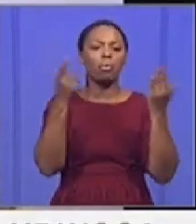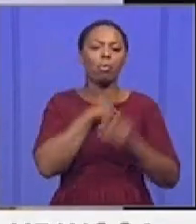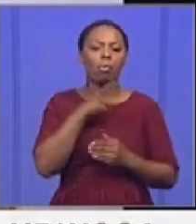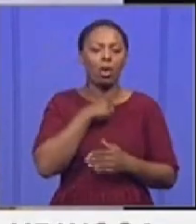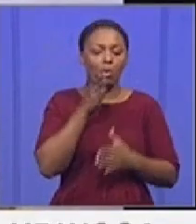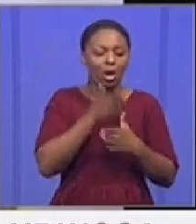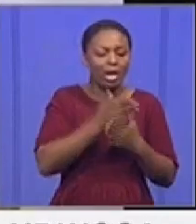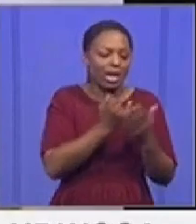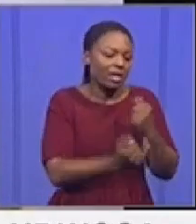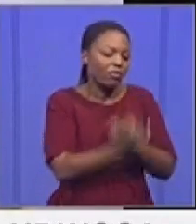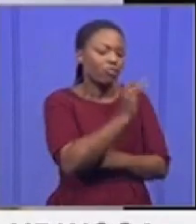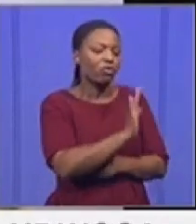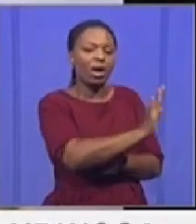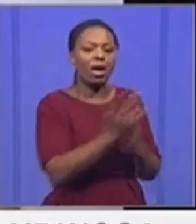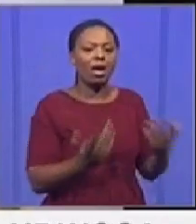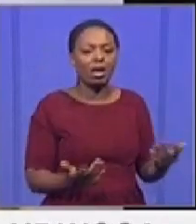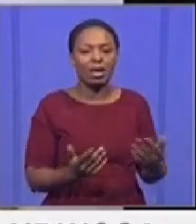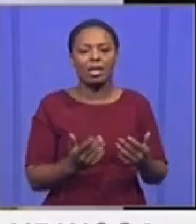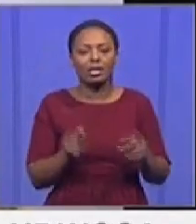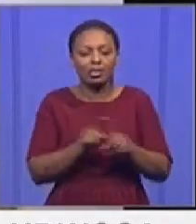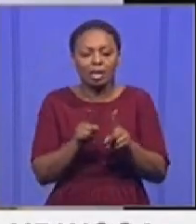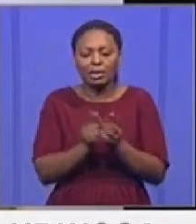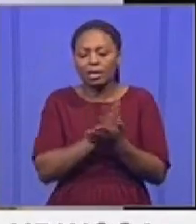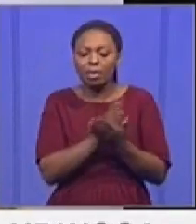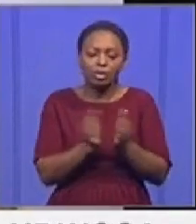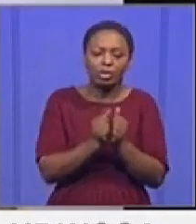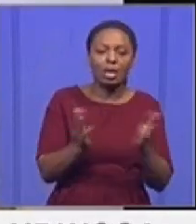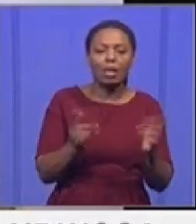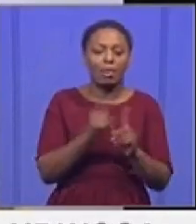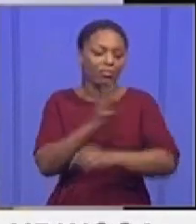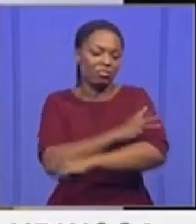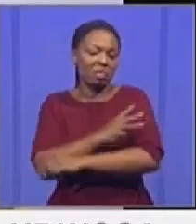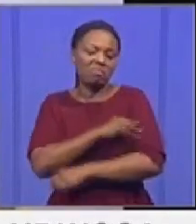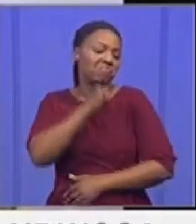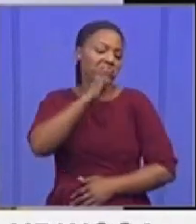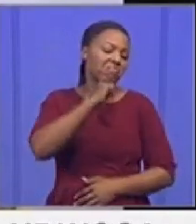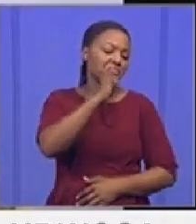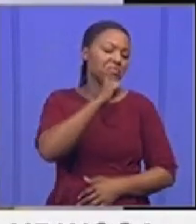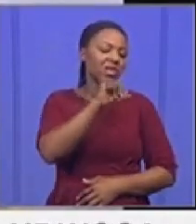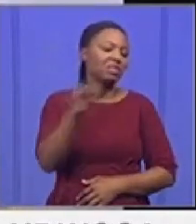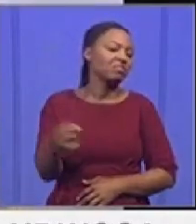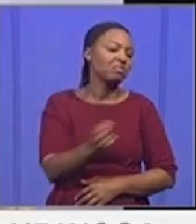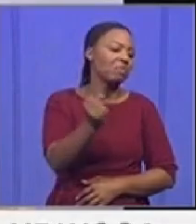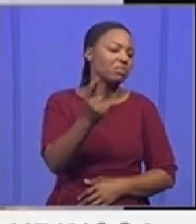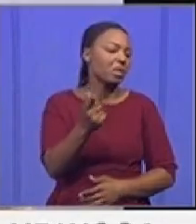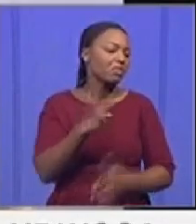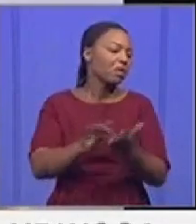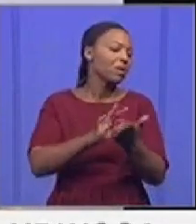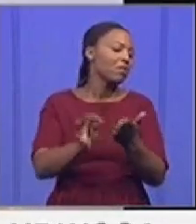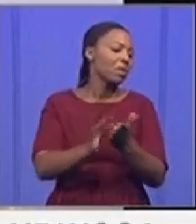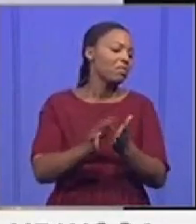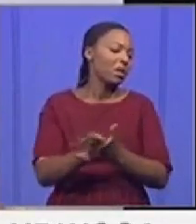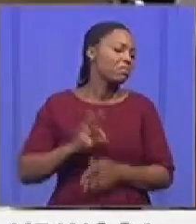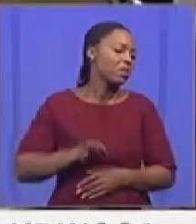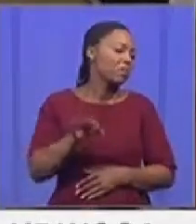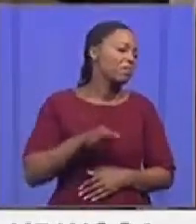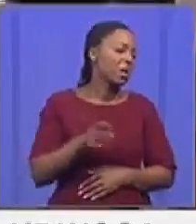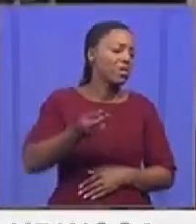working as individuals, they are scattered, and the employers are not bothered by anyone. They are doing as they are pleased in their